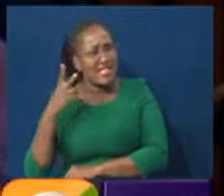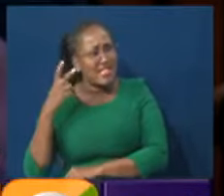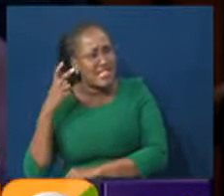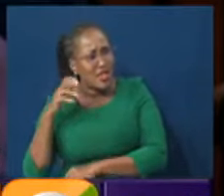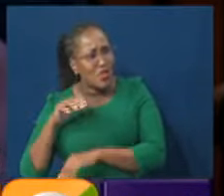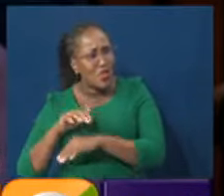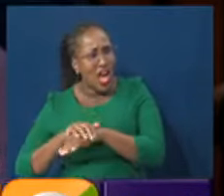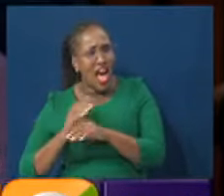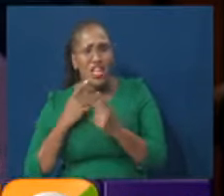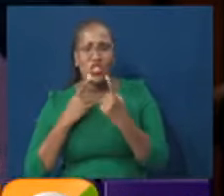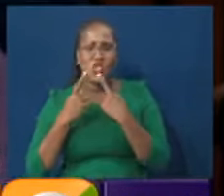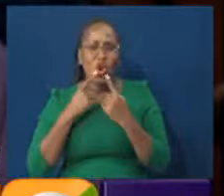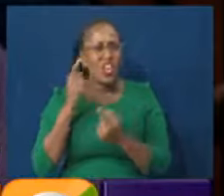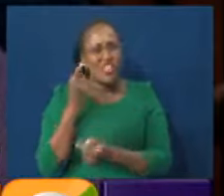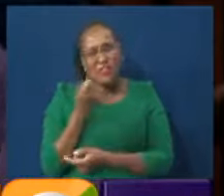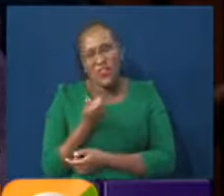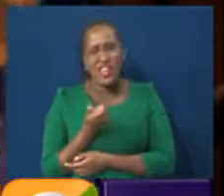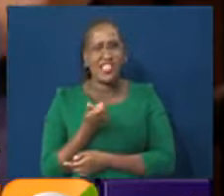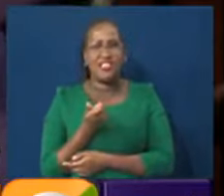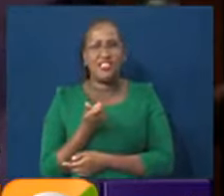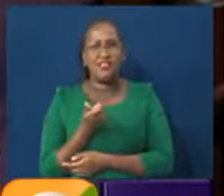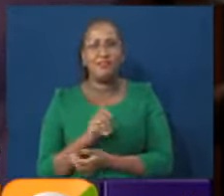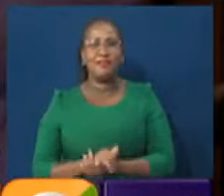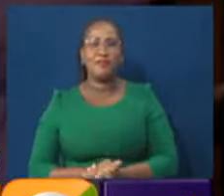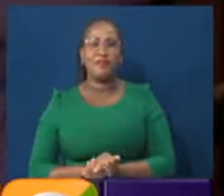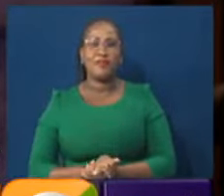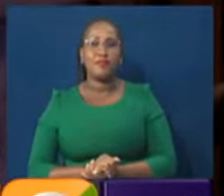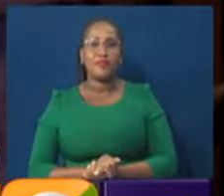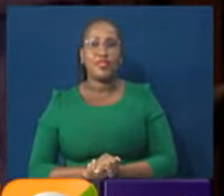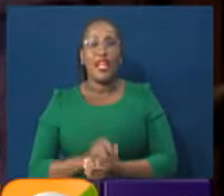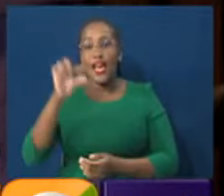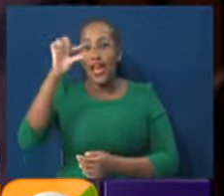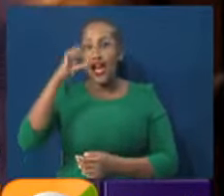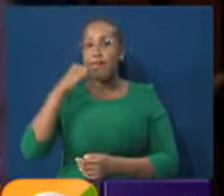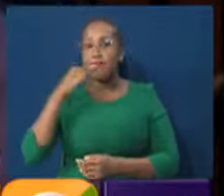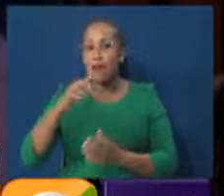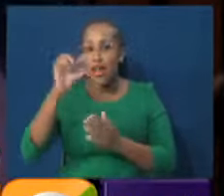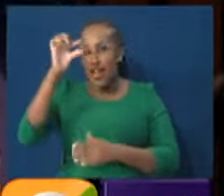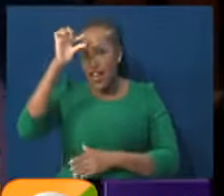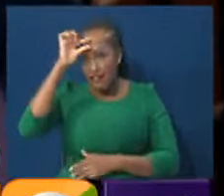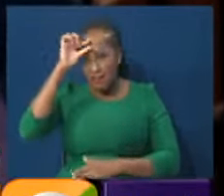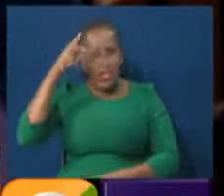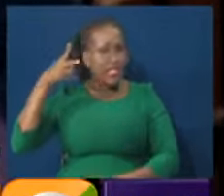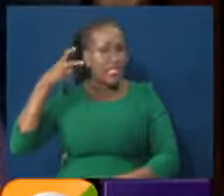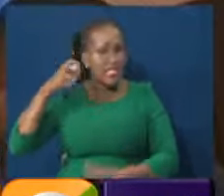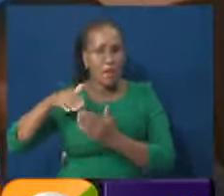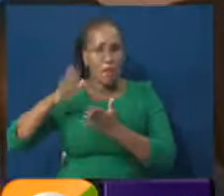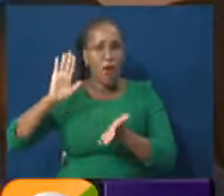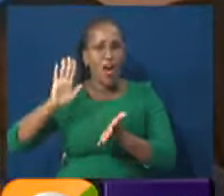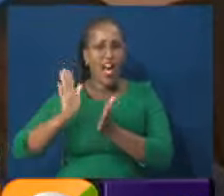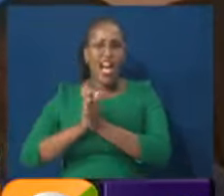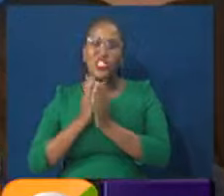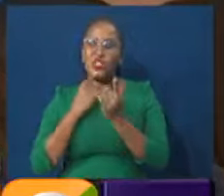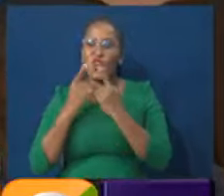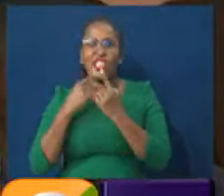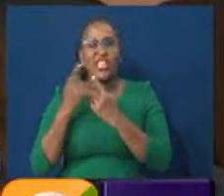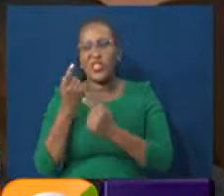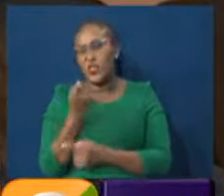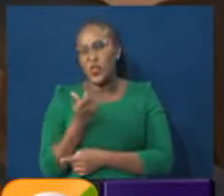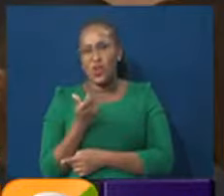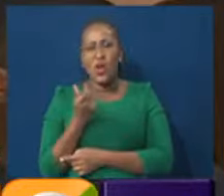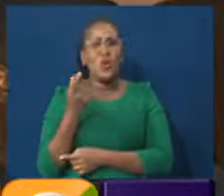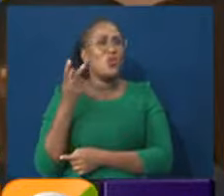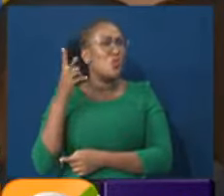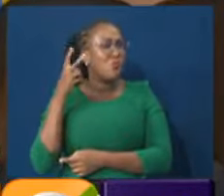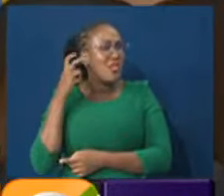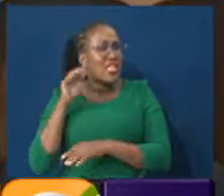less. Bila shaka kama anavyosema pale, serikali iwe ya kusikiliza zaidi na sio kuzungumza zaidi. Tumesikia mjadala mkali